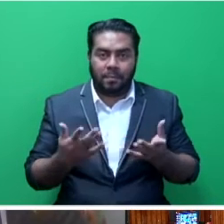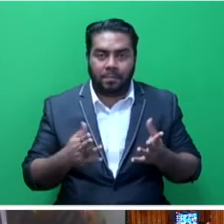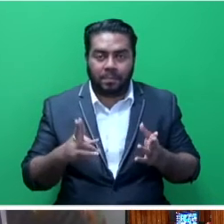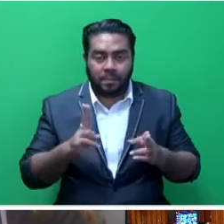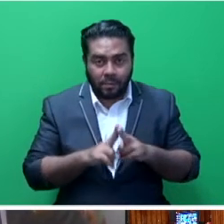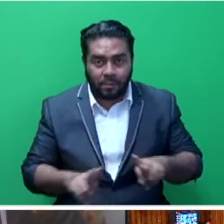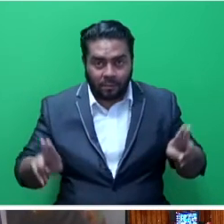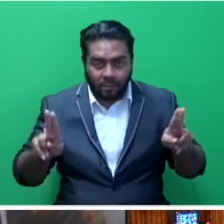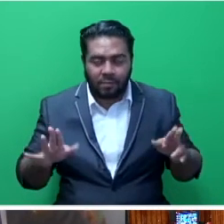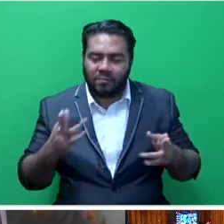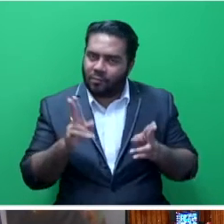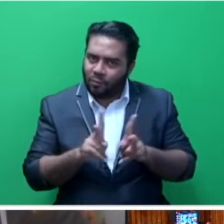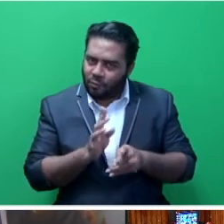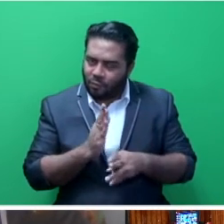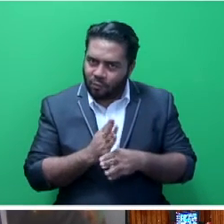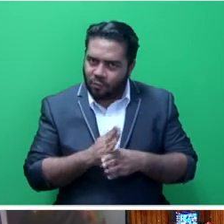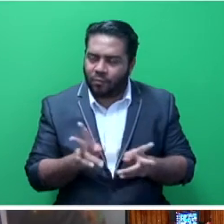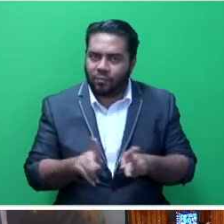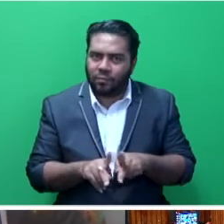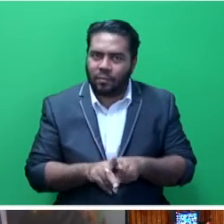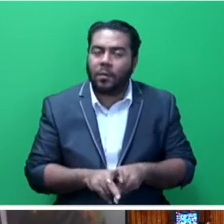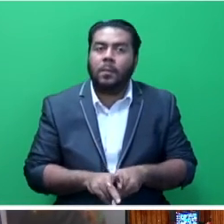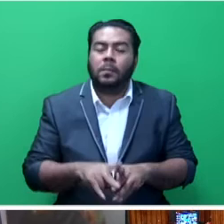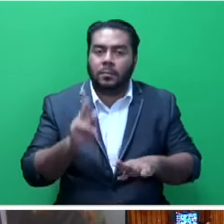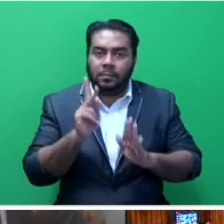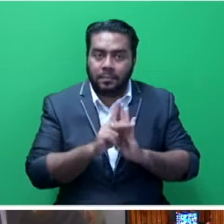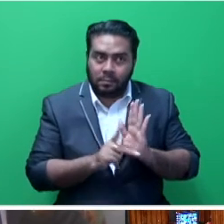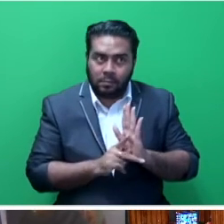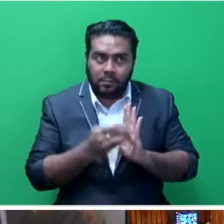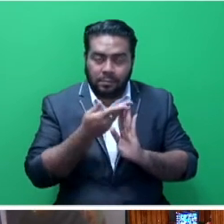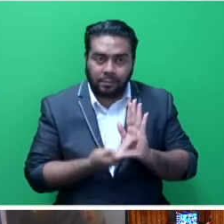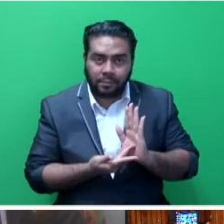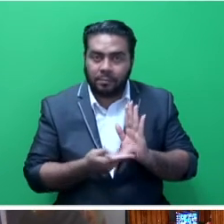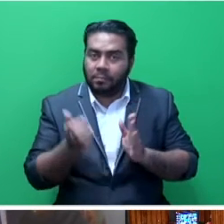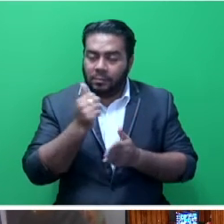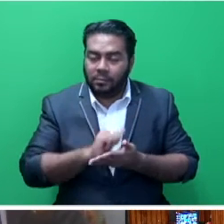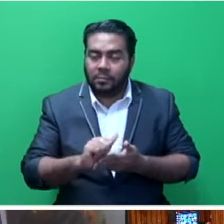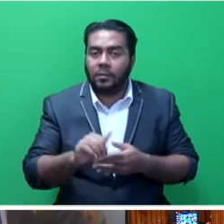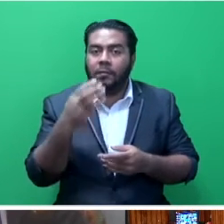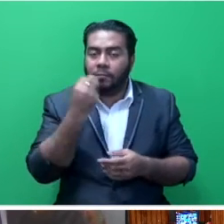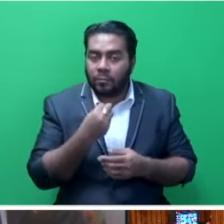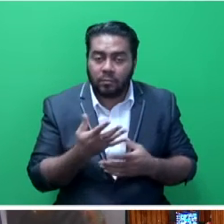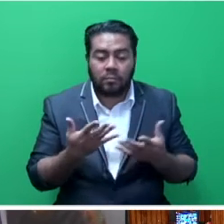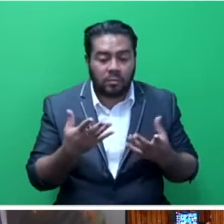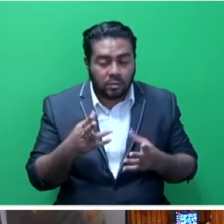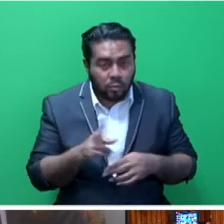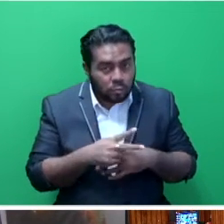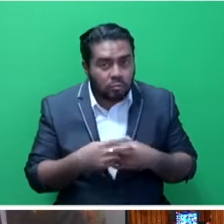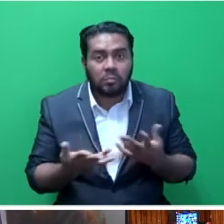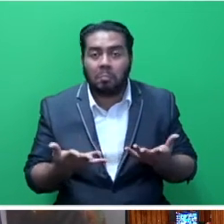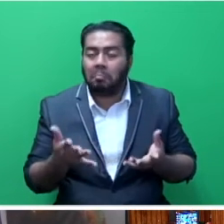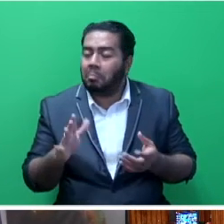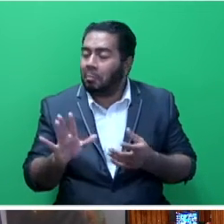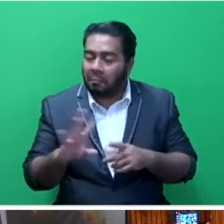level measures, policy, practice and infrastructure, behavioral aspects, safety and security, hygiene and daily practices at the school